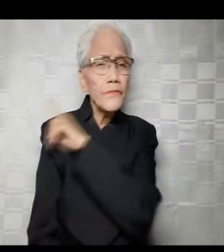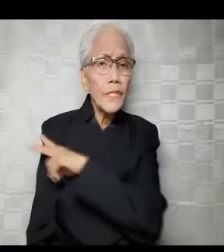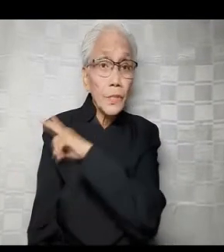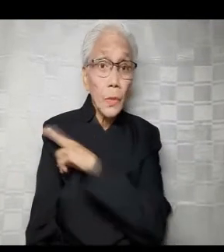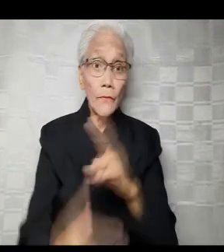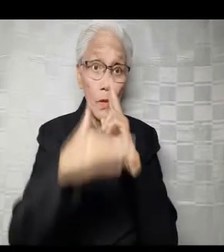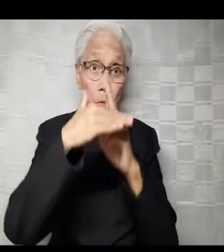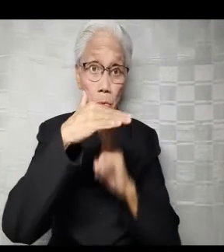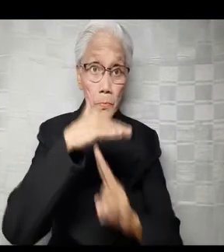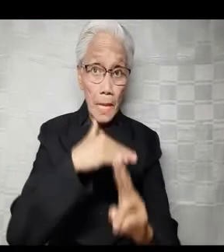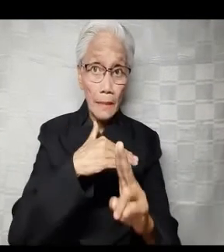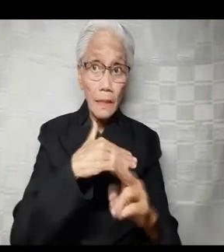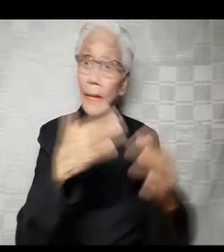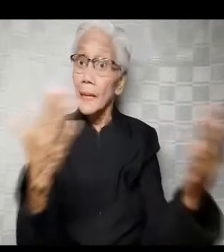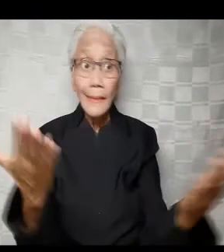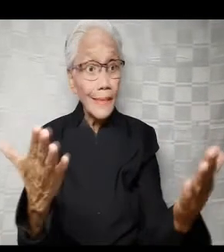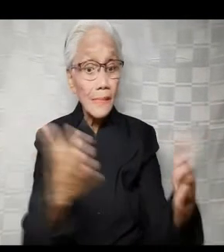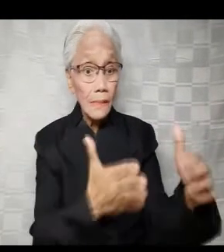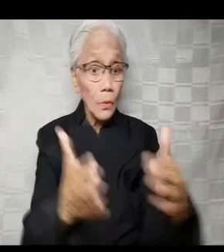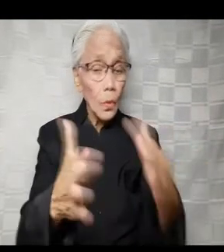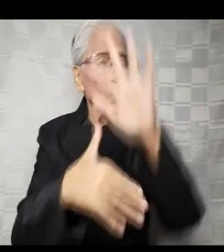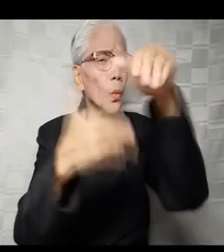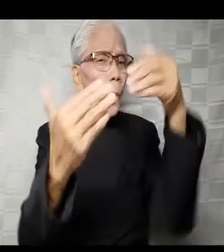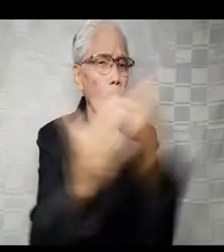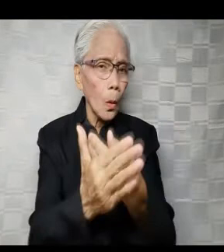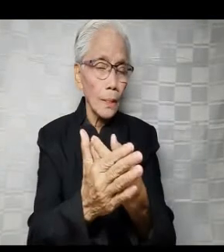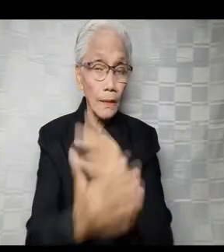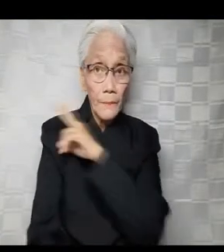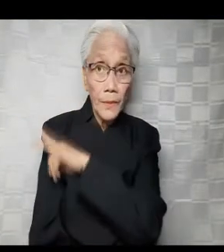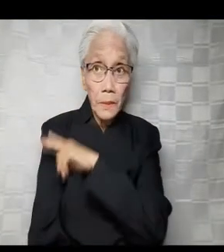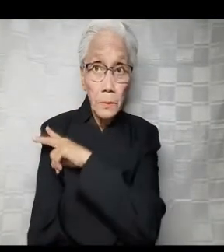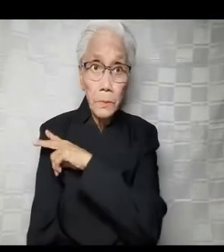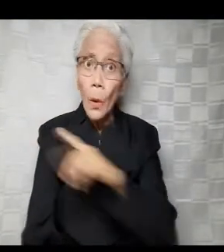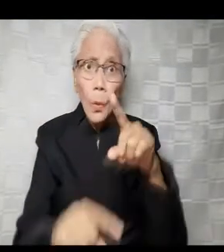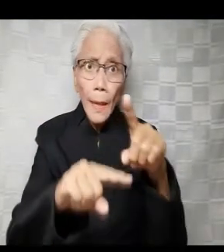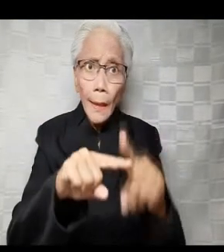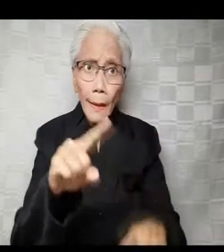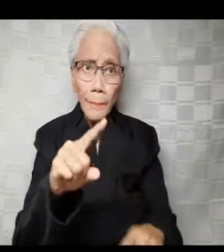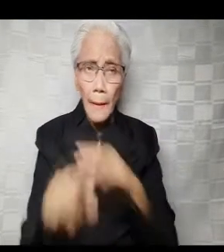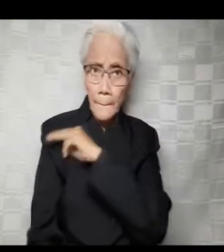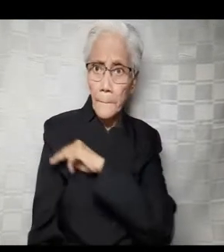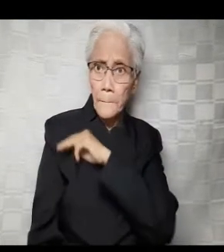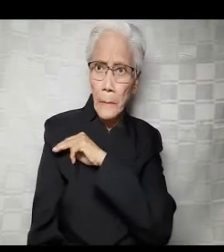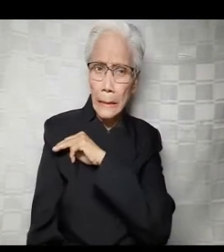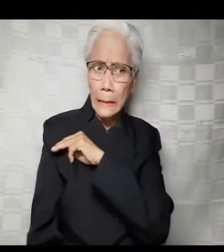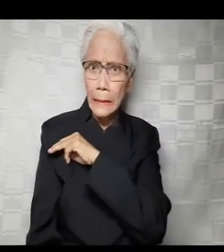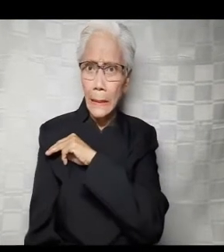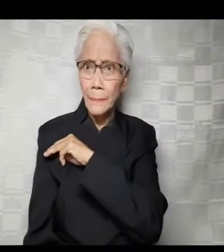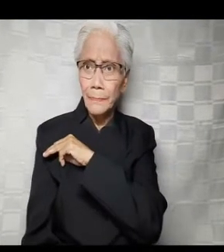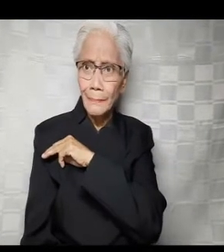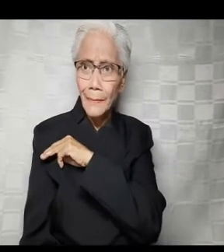checklist is the virtue of humility. This is the door to all the virtues. You cannot be